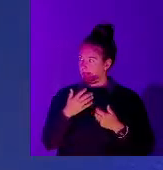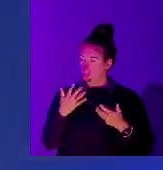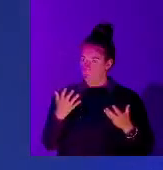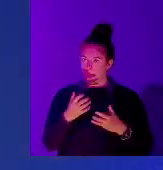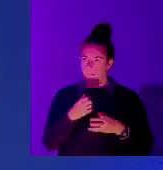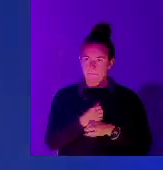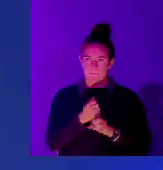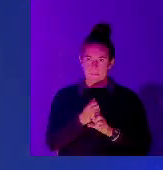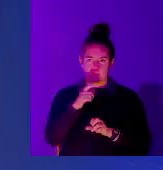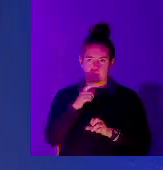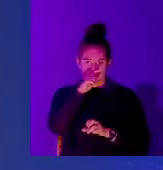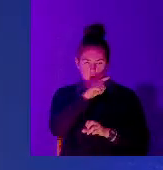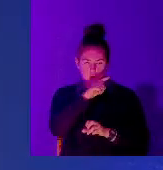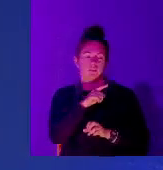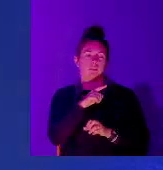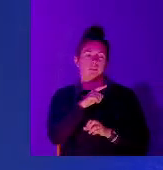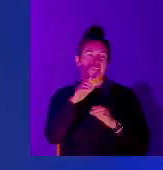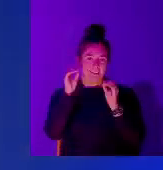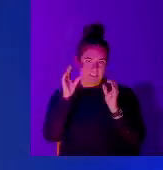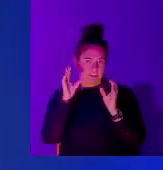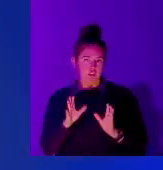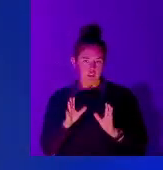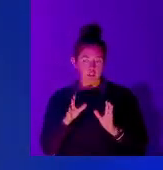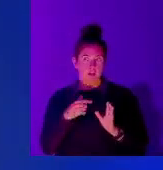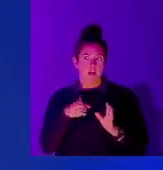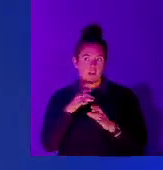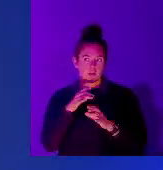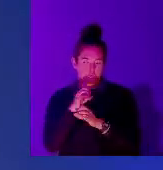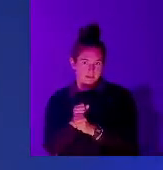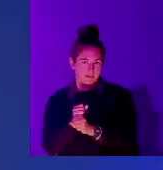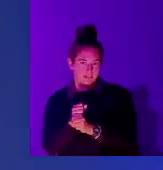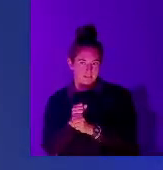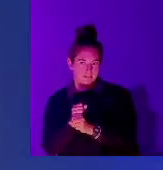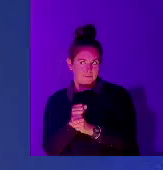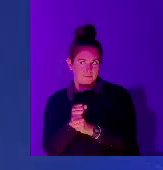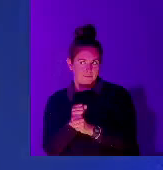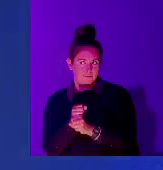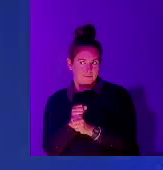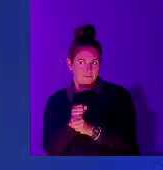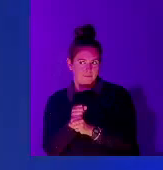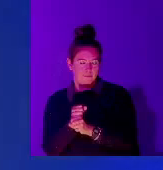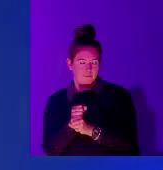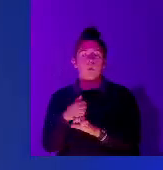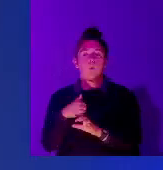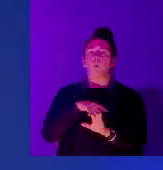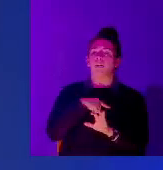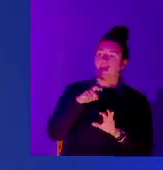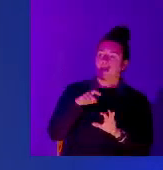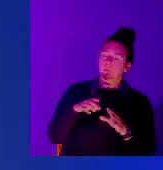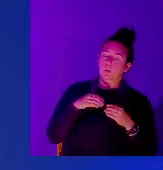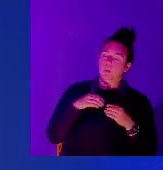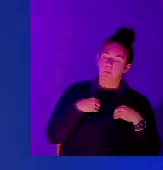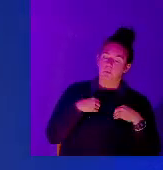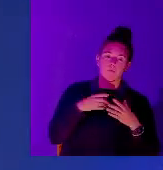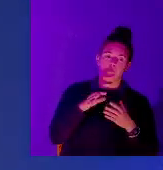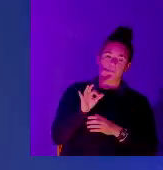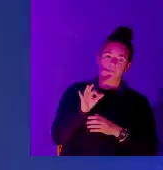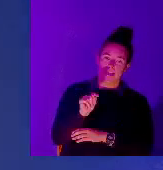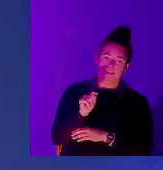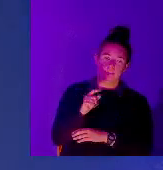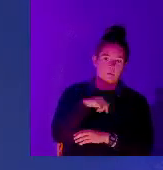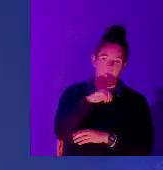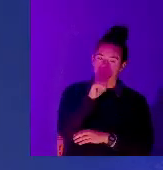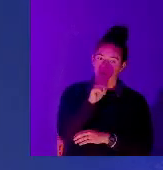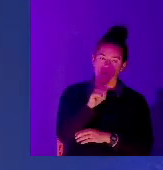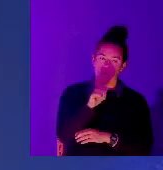We have to own the fact that we are not worthy to be saved. And so